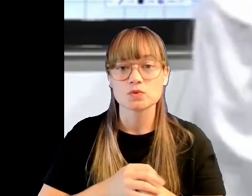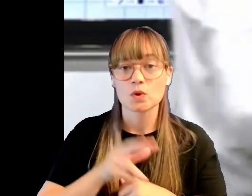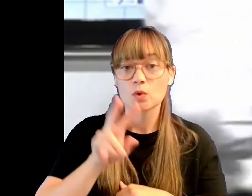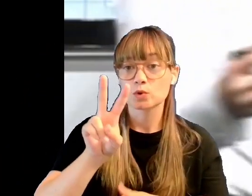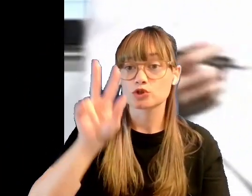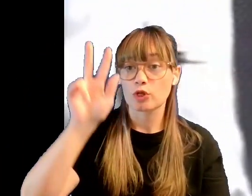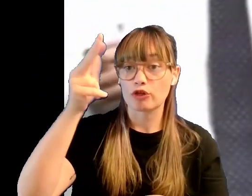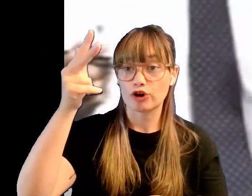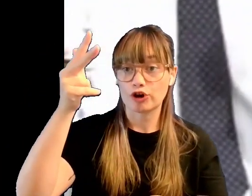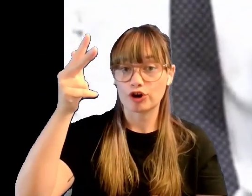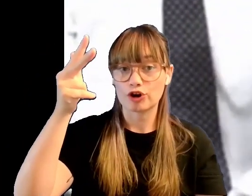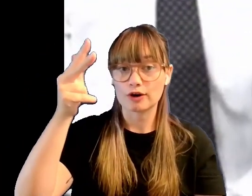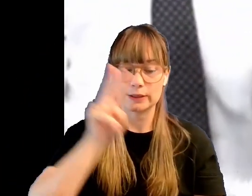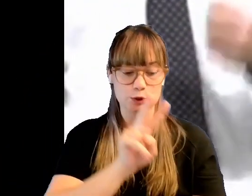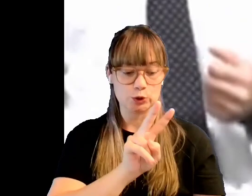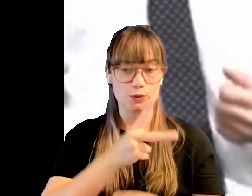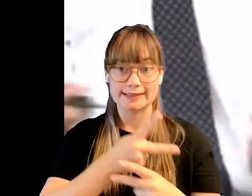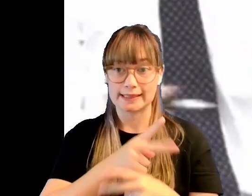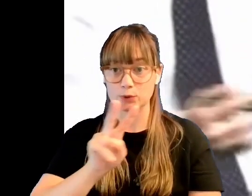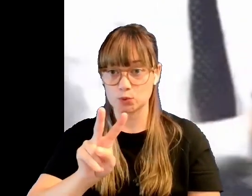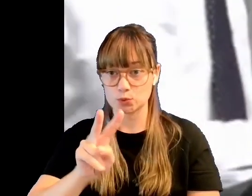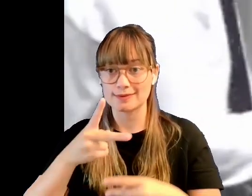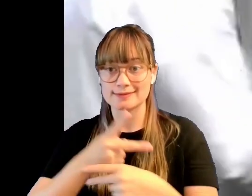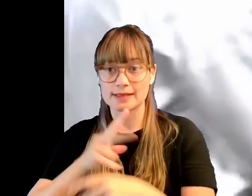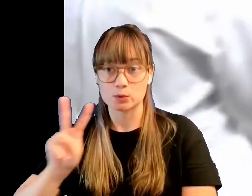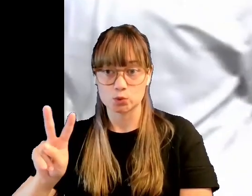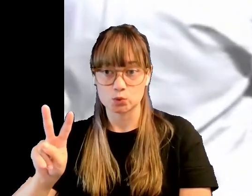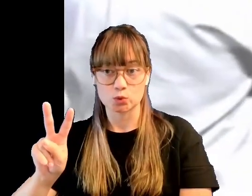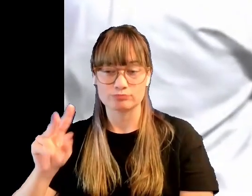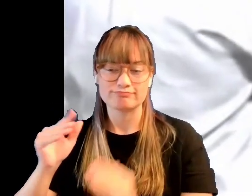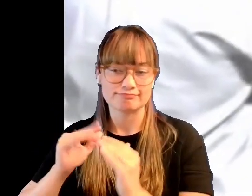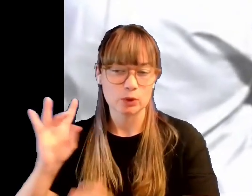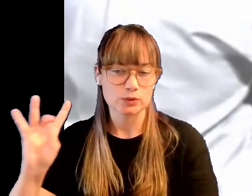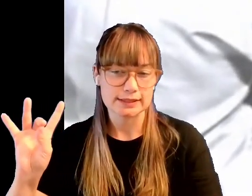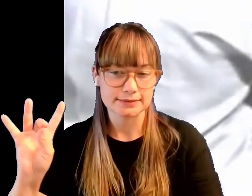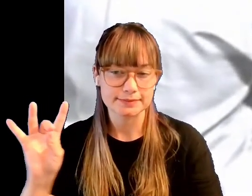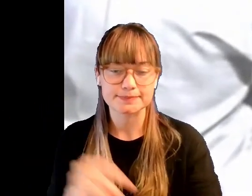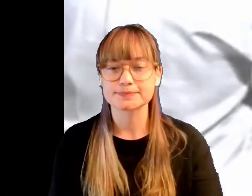2 to the 3rd power is 2 times 2 times 2, which is 8.